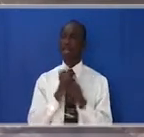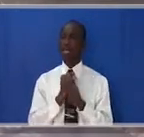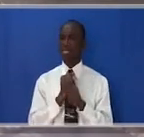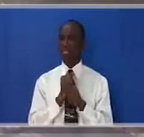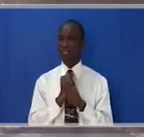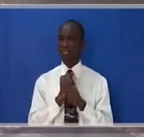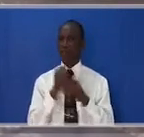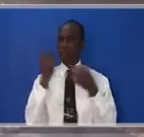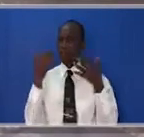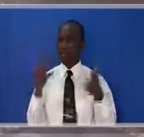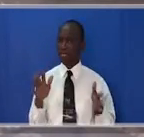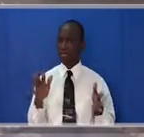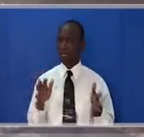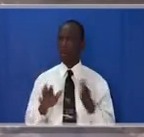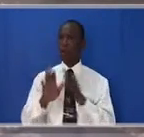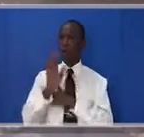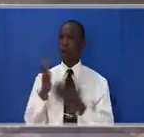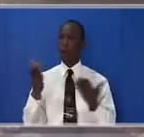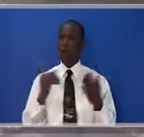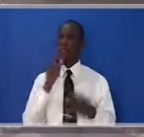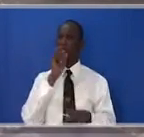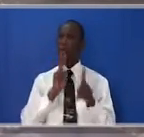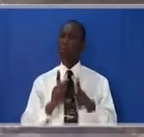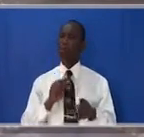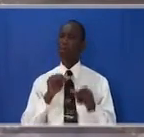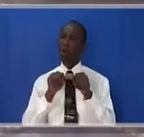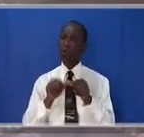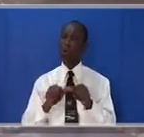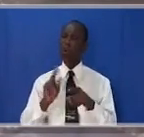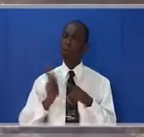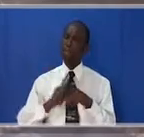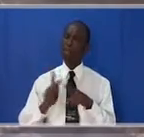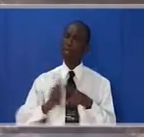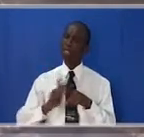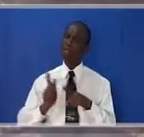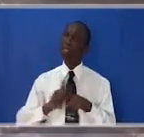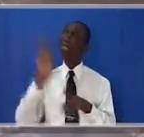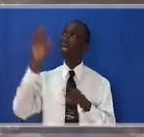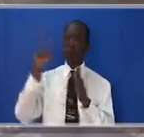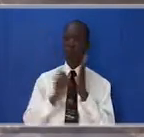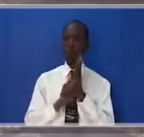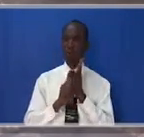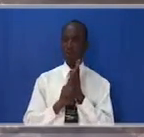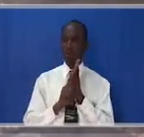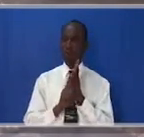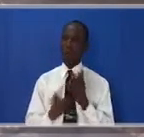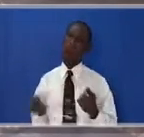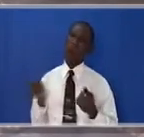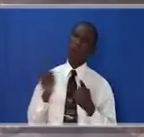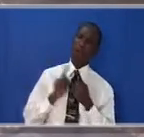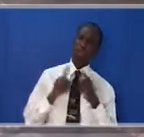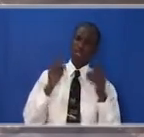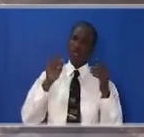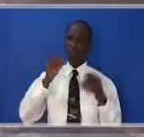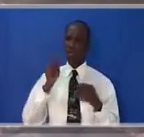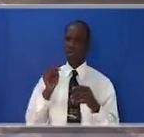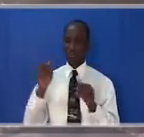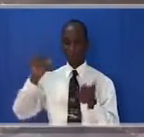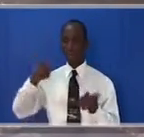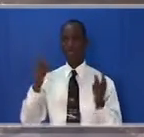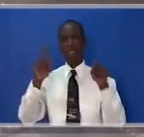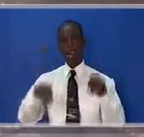yankopon ehwehwe se Israel fo be dis amra no so ko si se Johannes boni bai ko si se Jesus